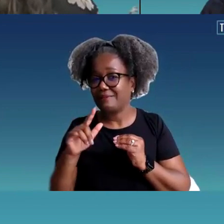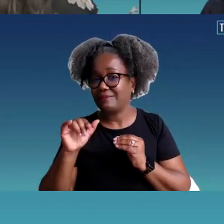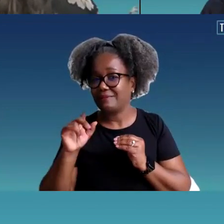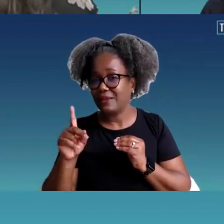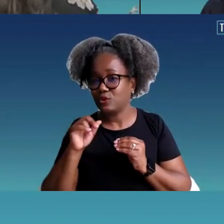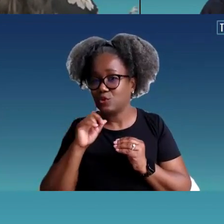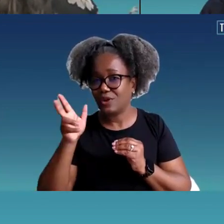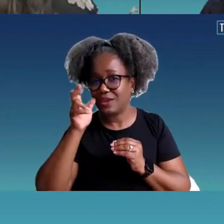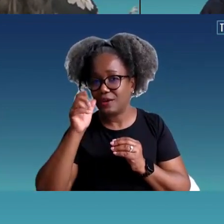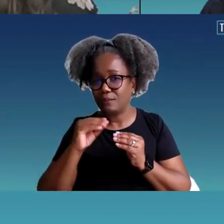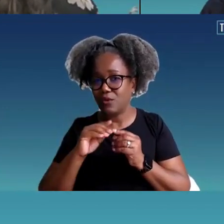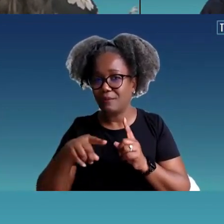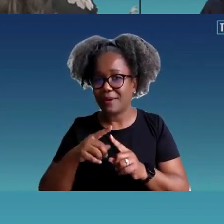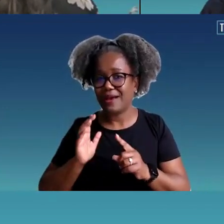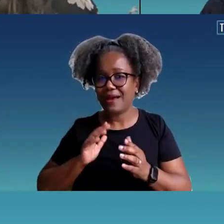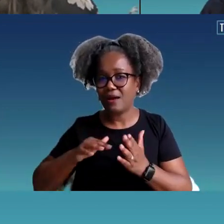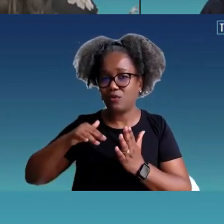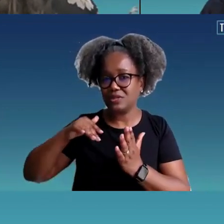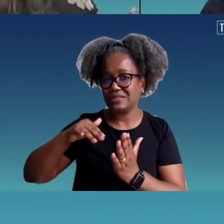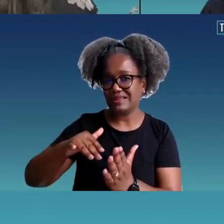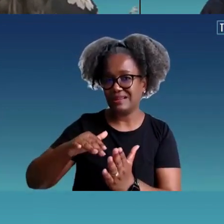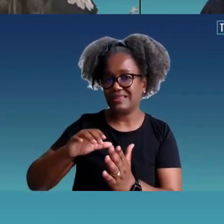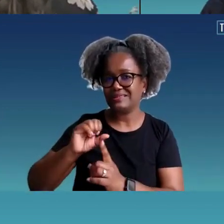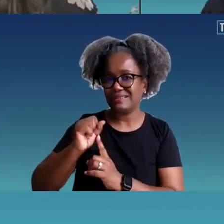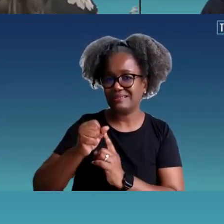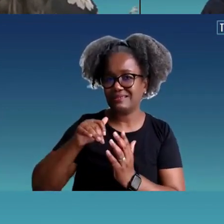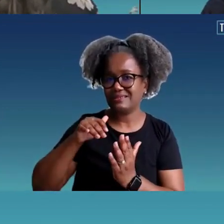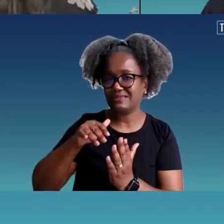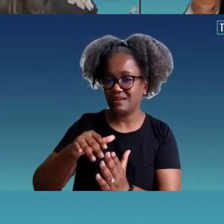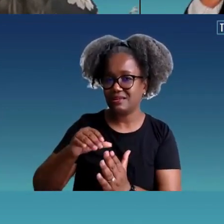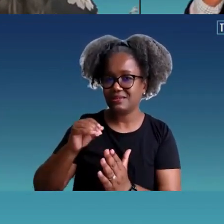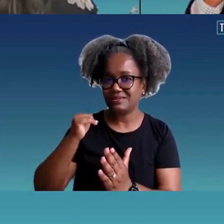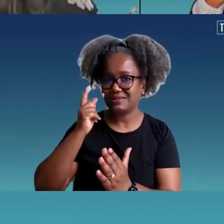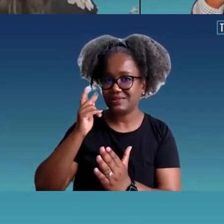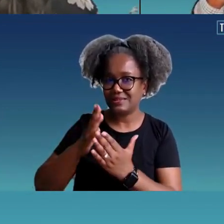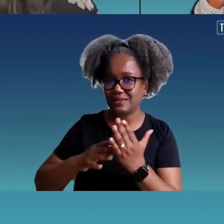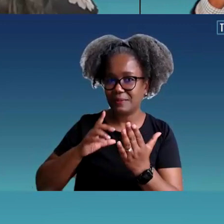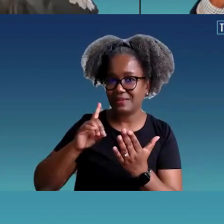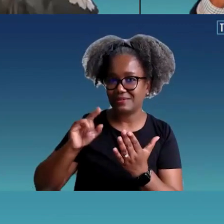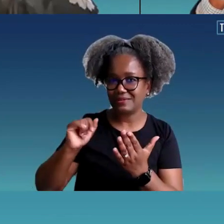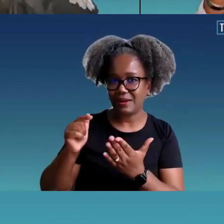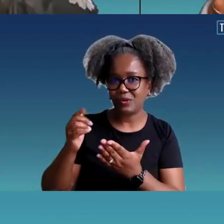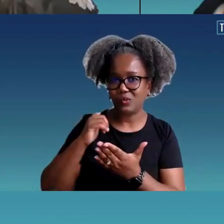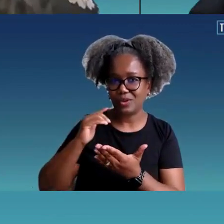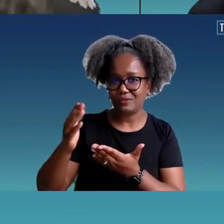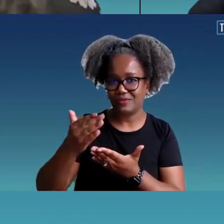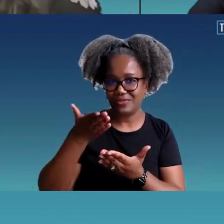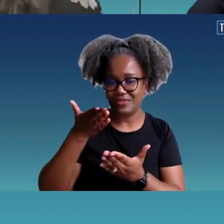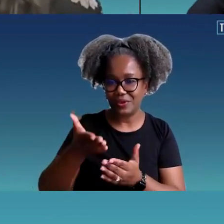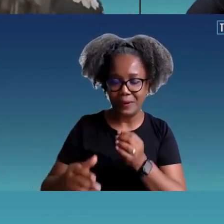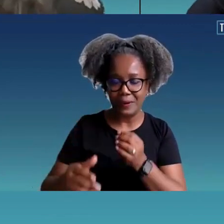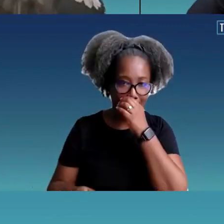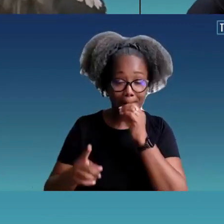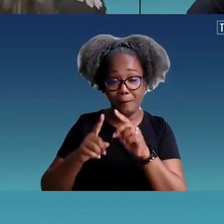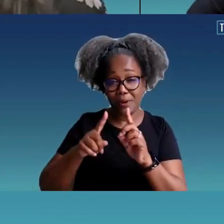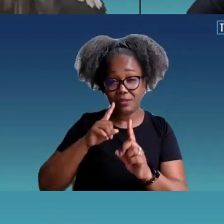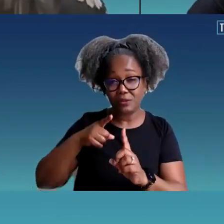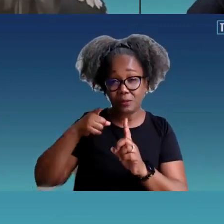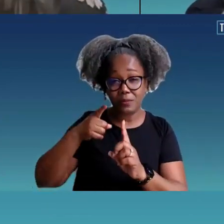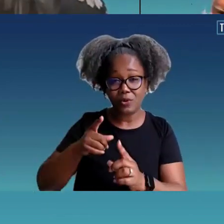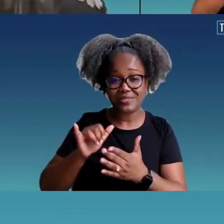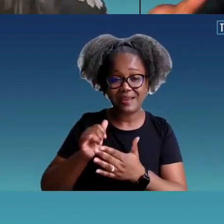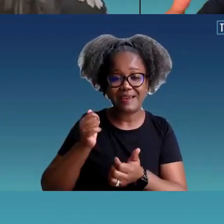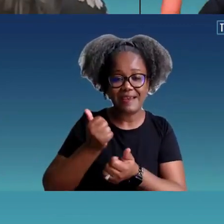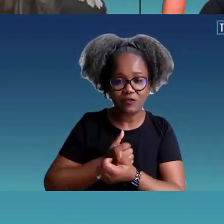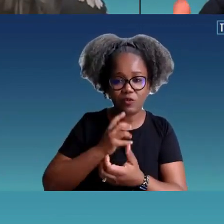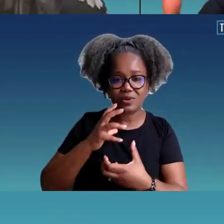background, but understand how everybody on the team has a part in that beginning for health equity. Wow. So first of